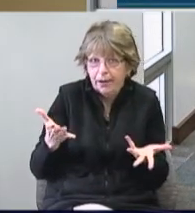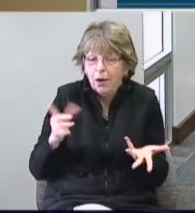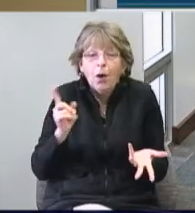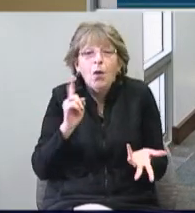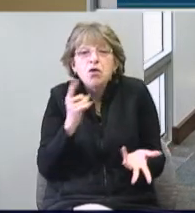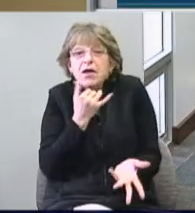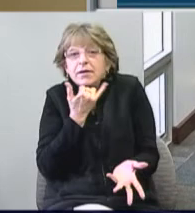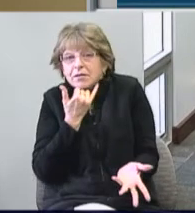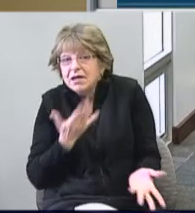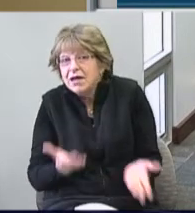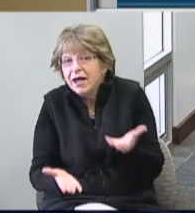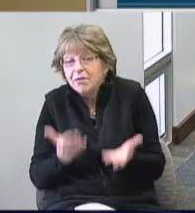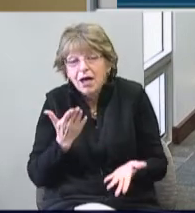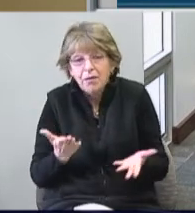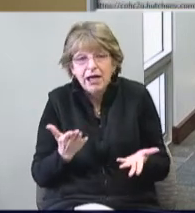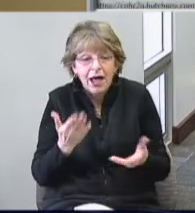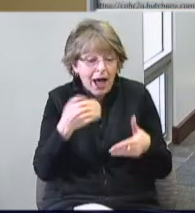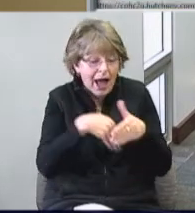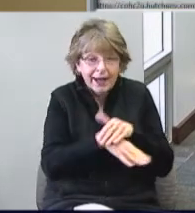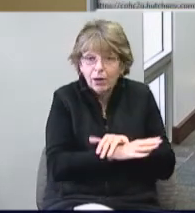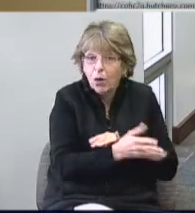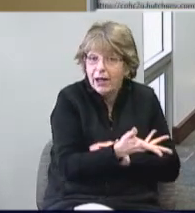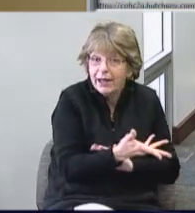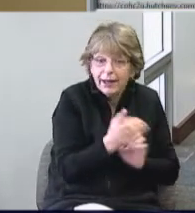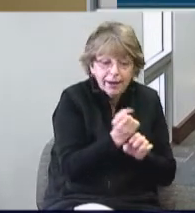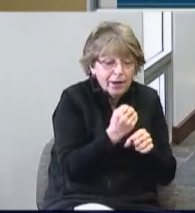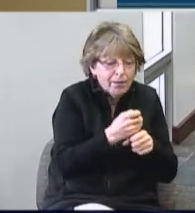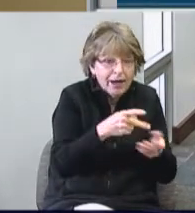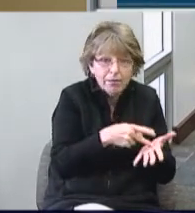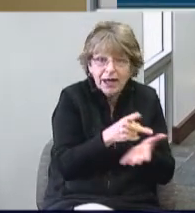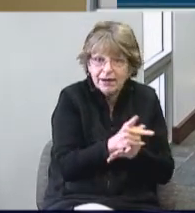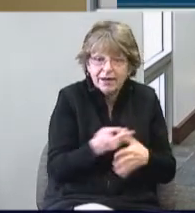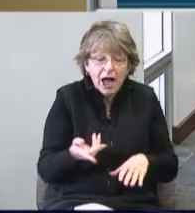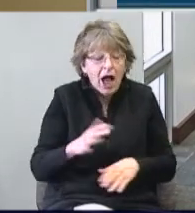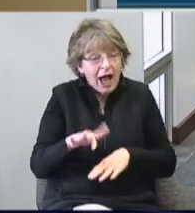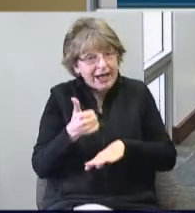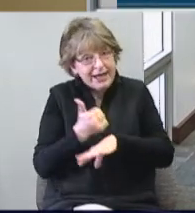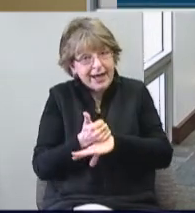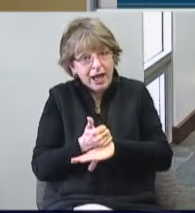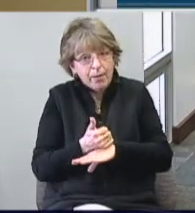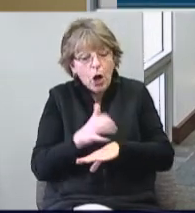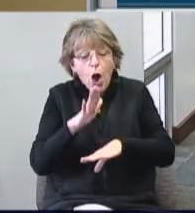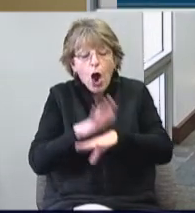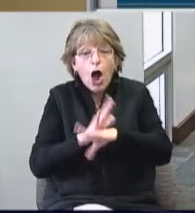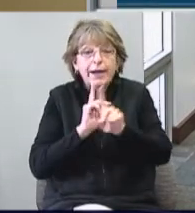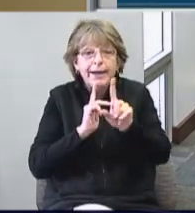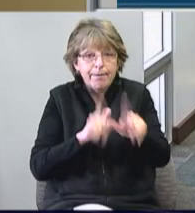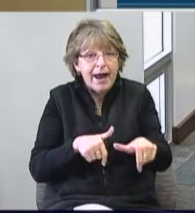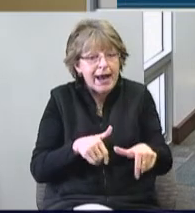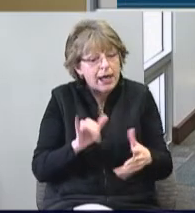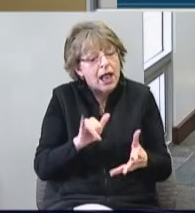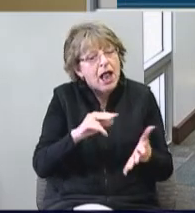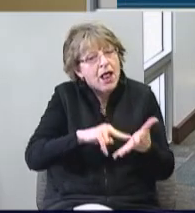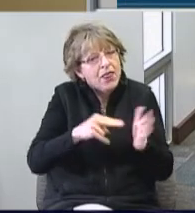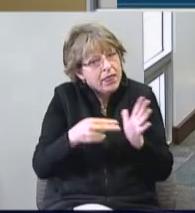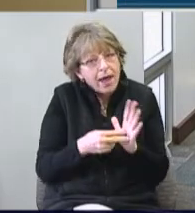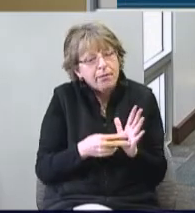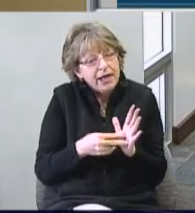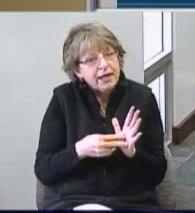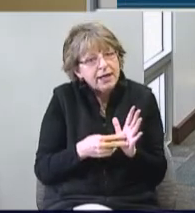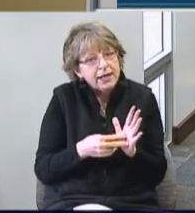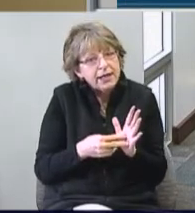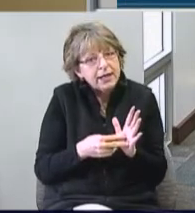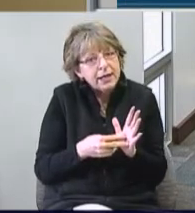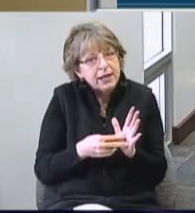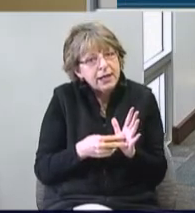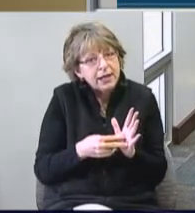make payments. So I can set up an on-demand payment. That means that I could have it